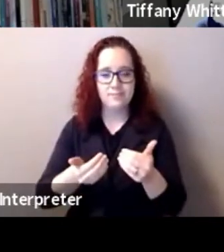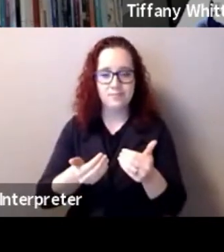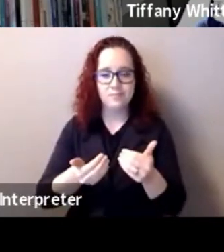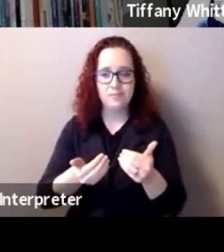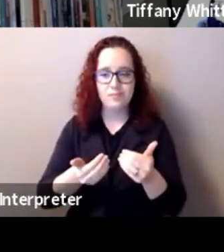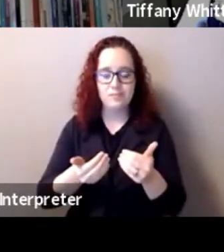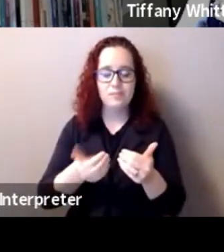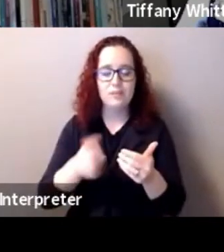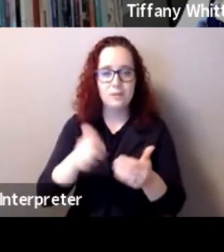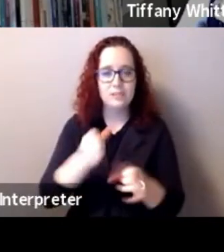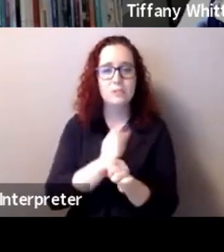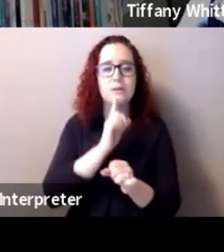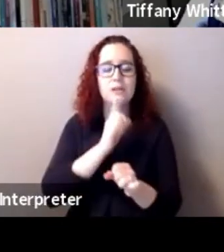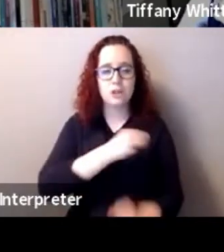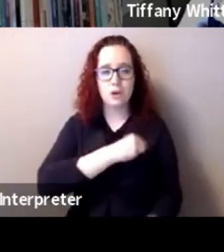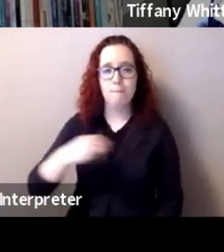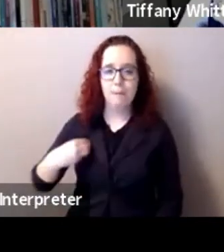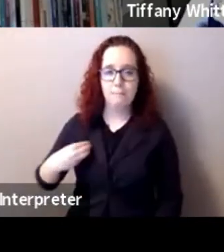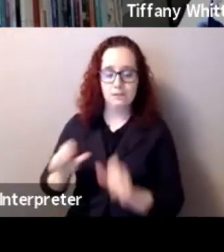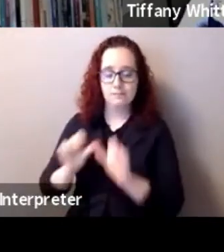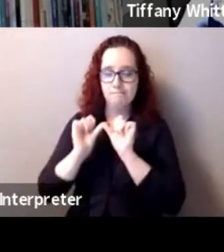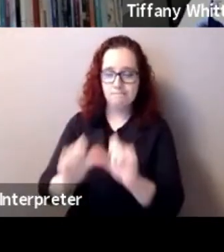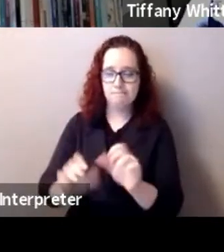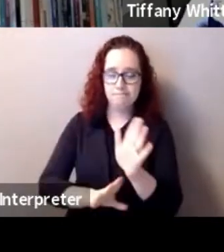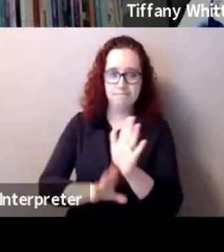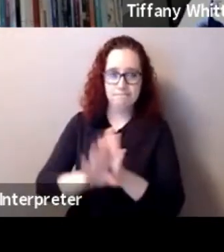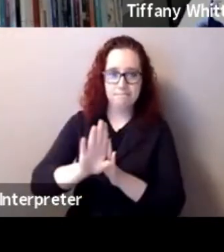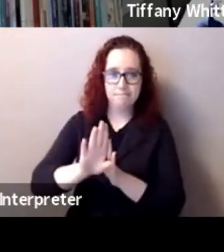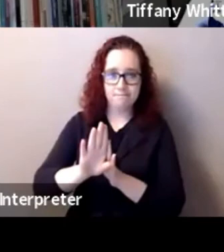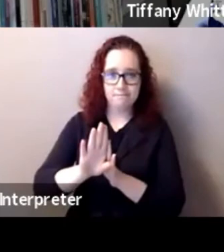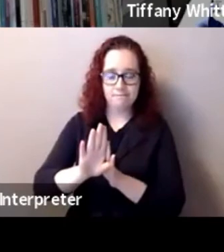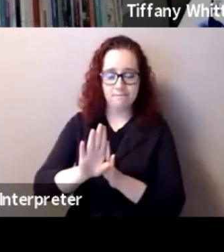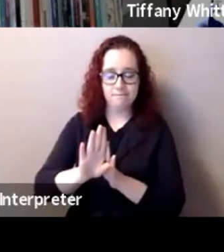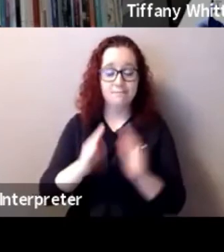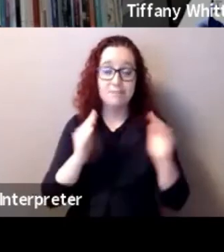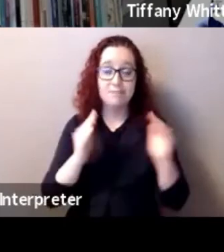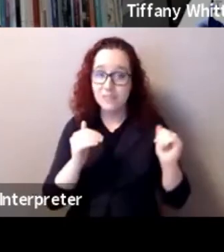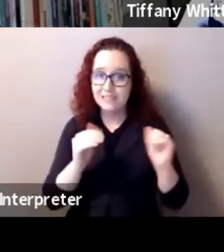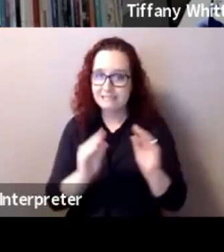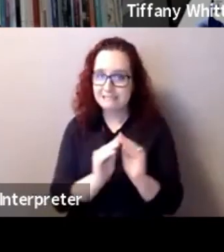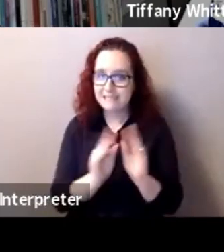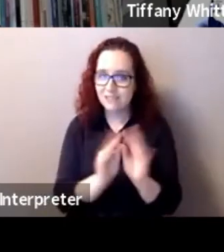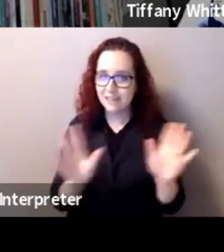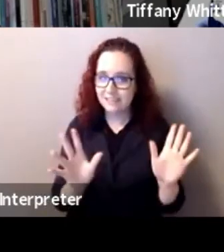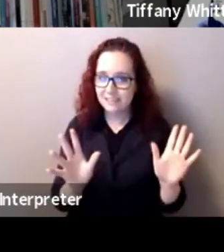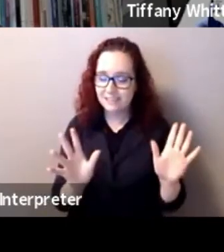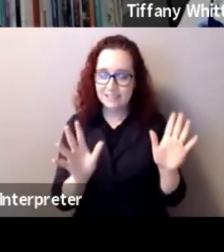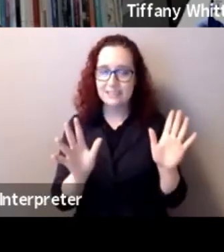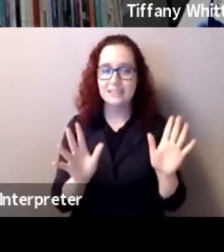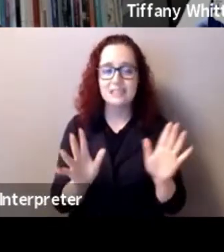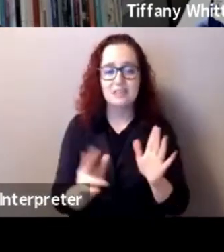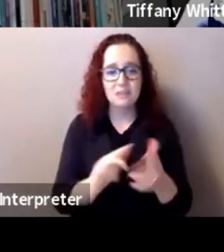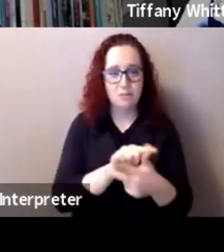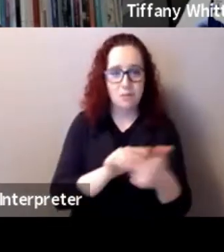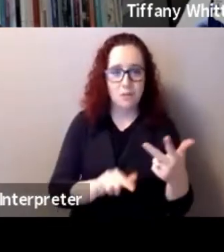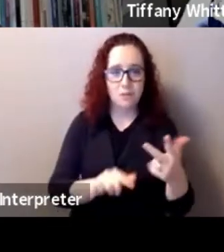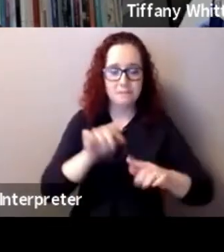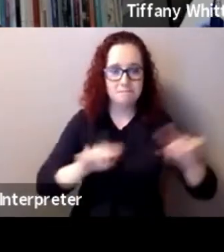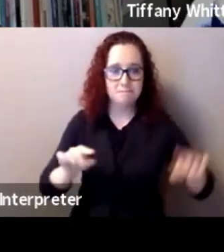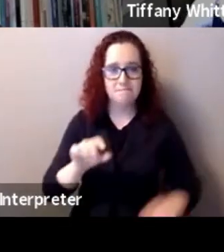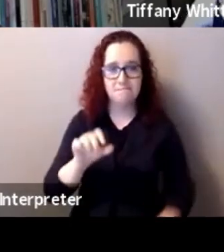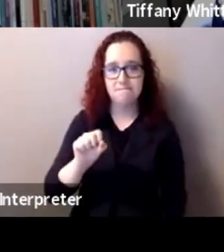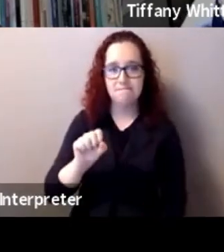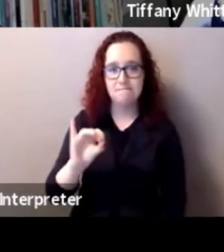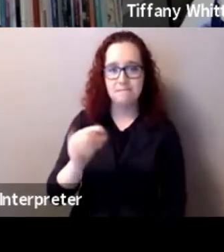get membership and the membership actually stays with us. So hopefully that gives you an insight onto 3 different SIGs that I've